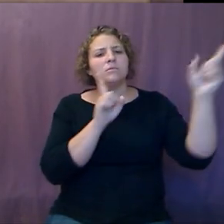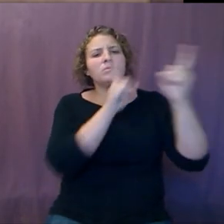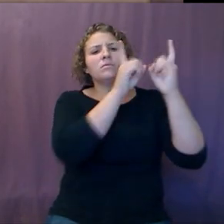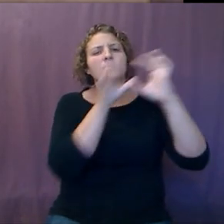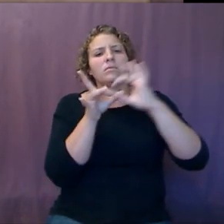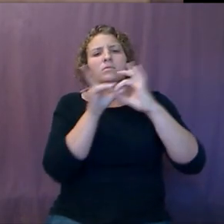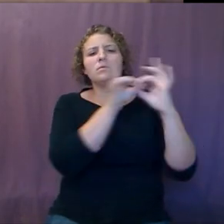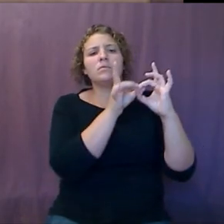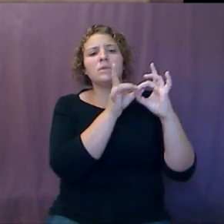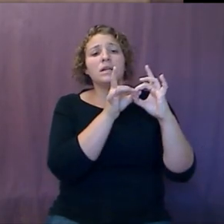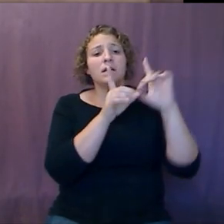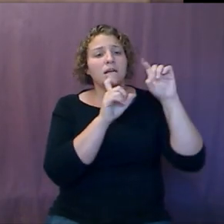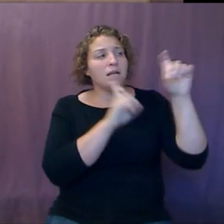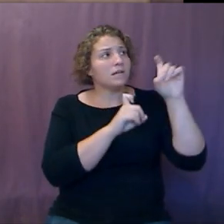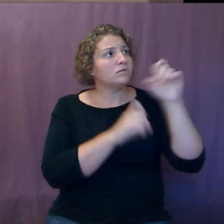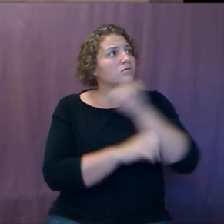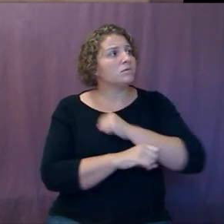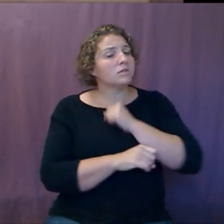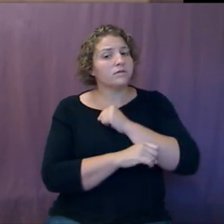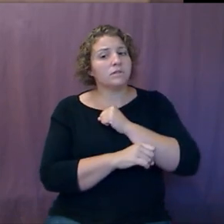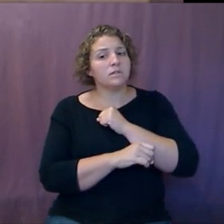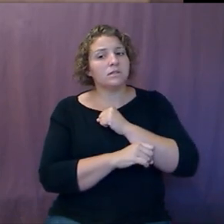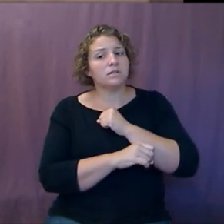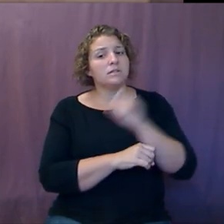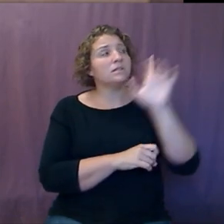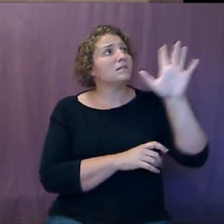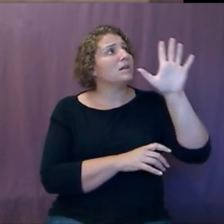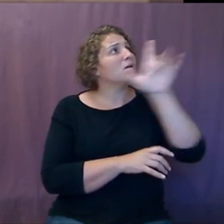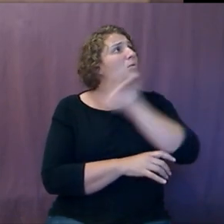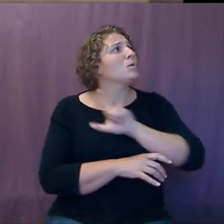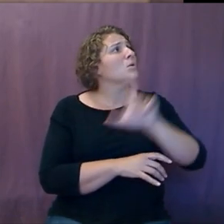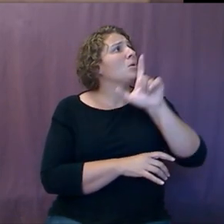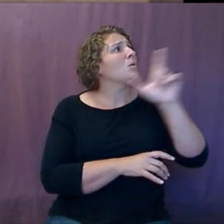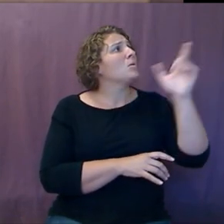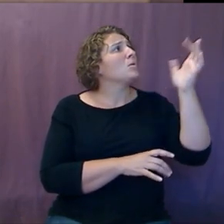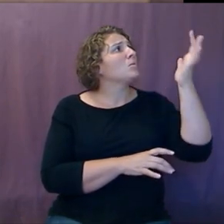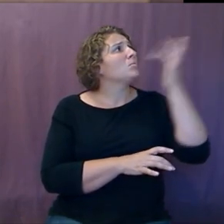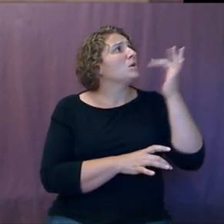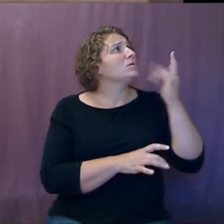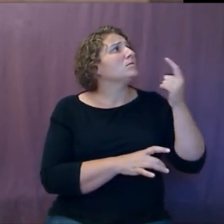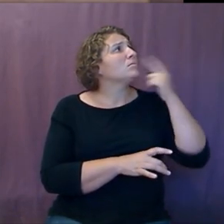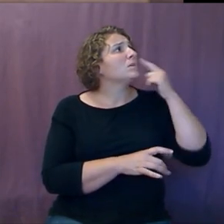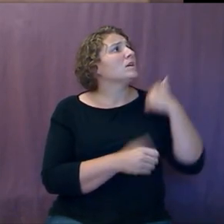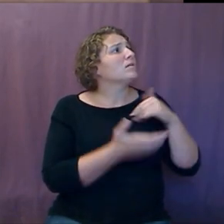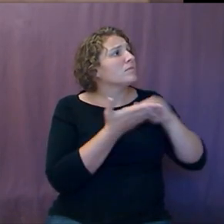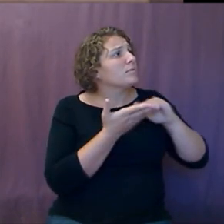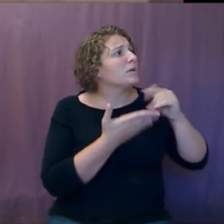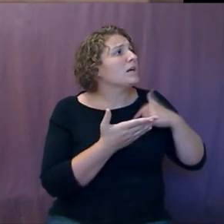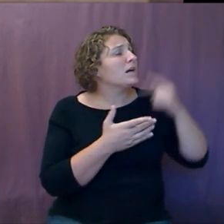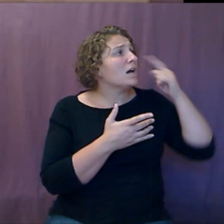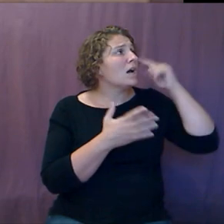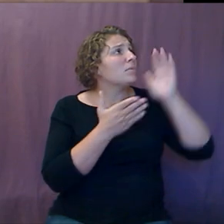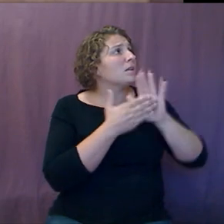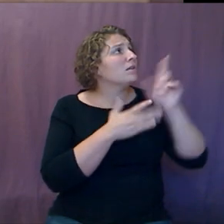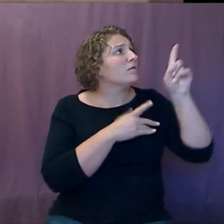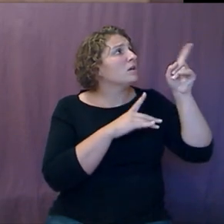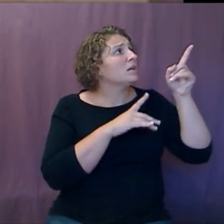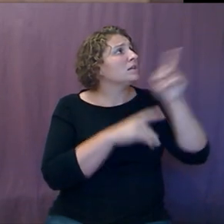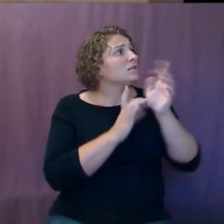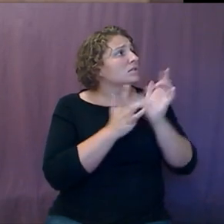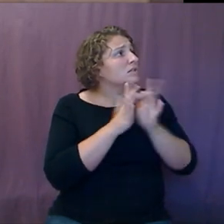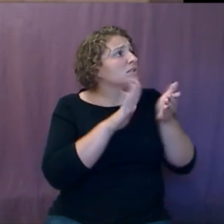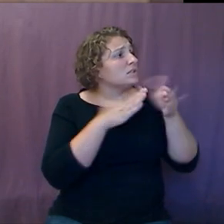and all you have to do is lord be merciful to me a sinner i believe you died for me i believe you rose again and i ask you would come into